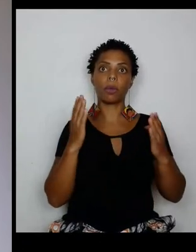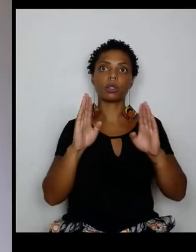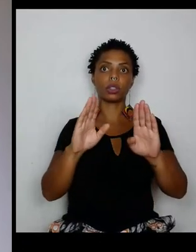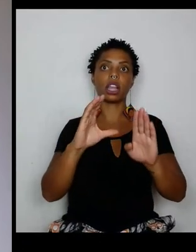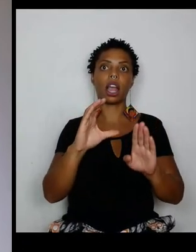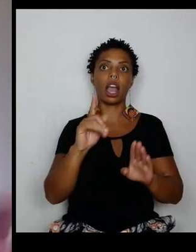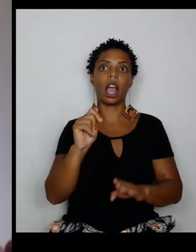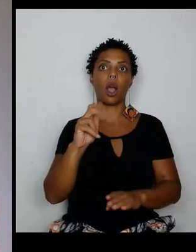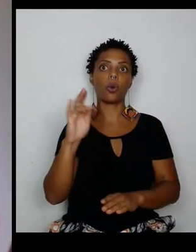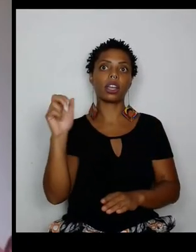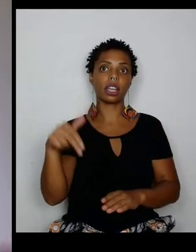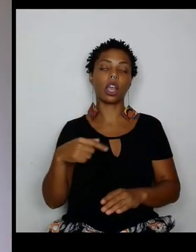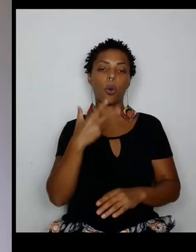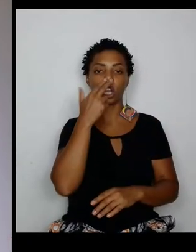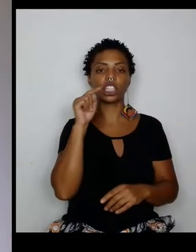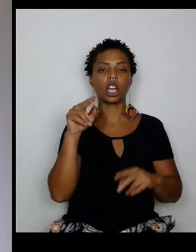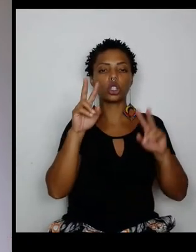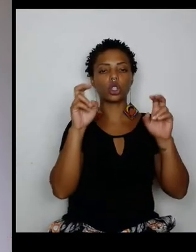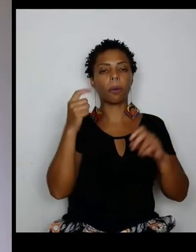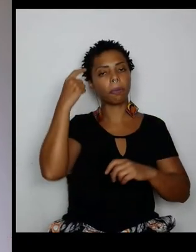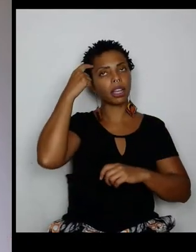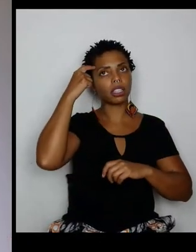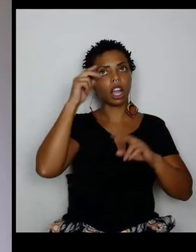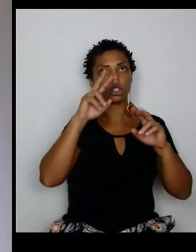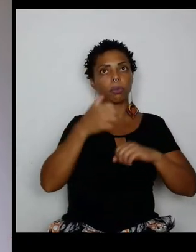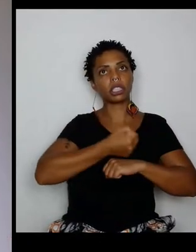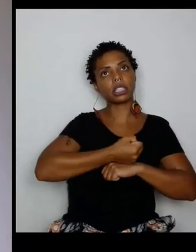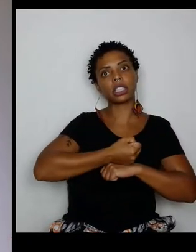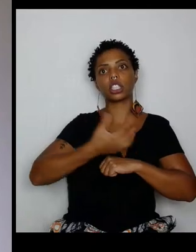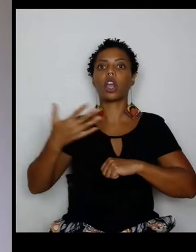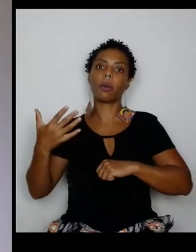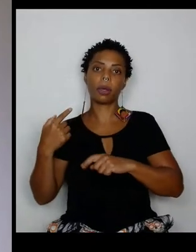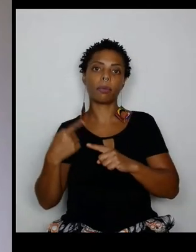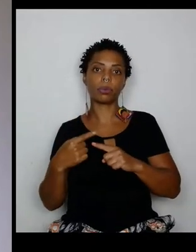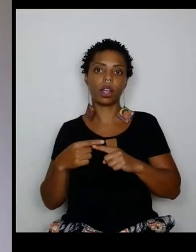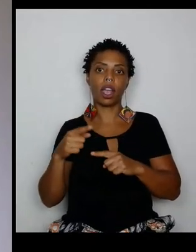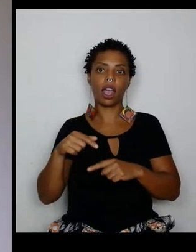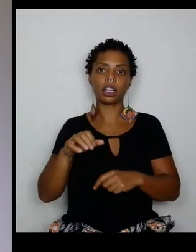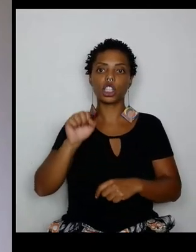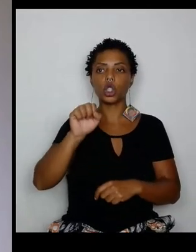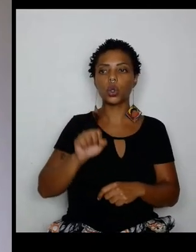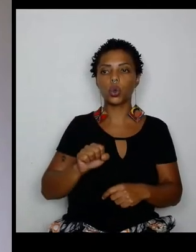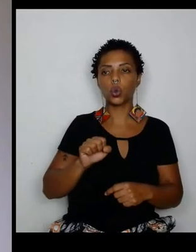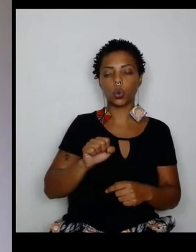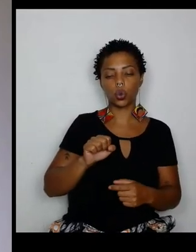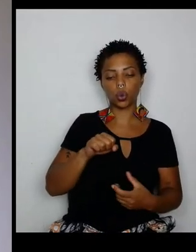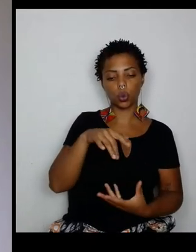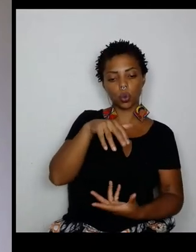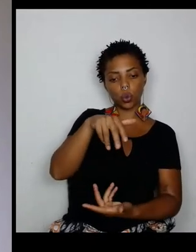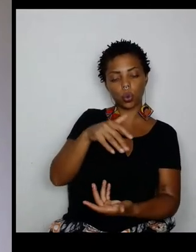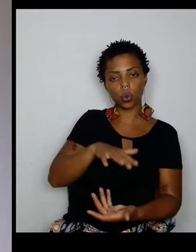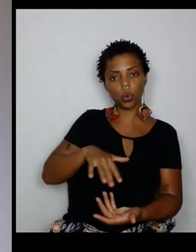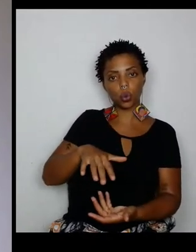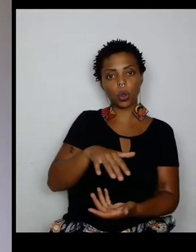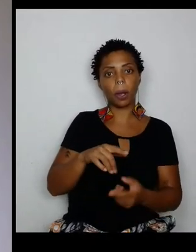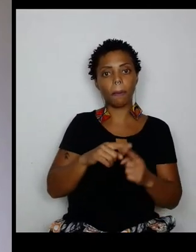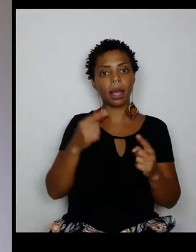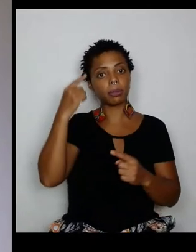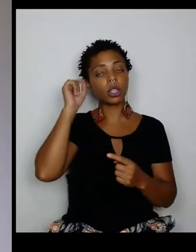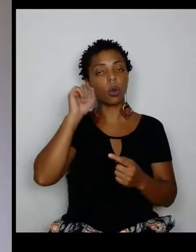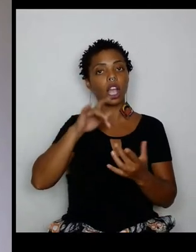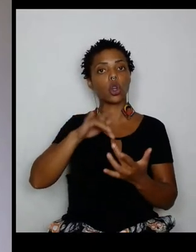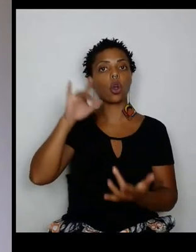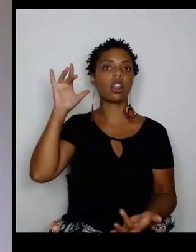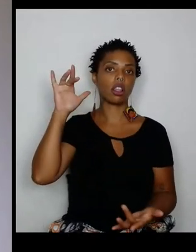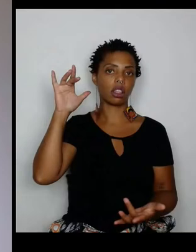emerges from the global south and engages with this idea of de-linking and sometimes and de-linking